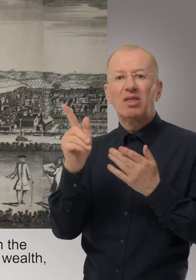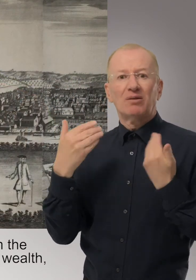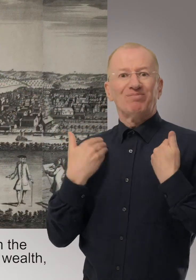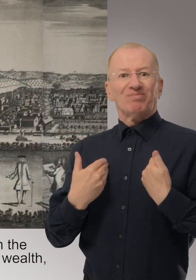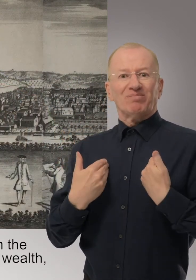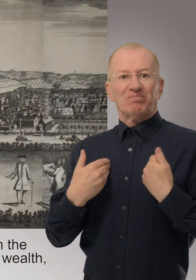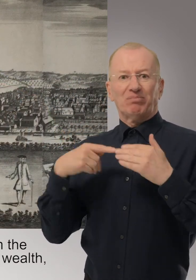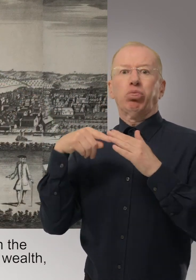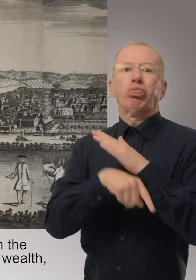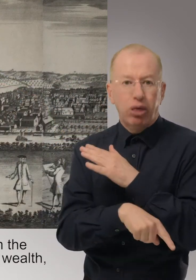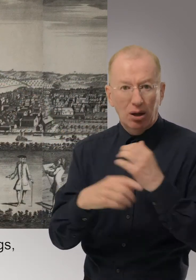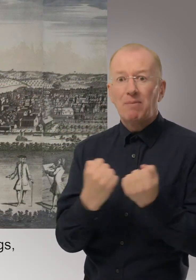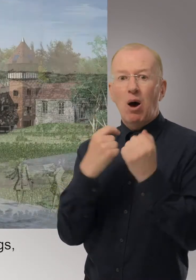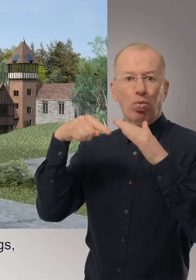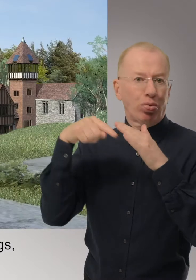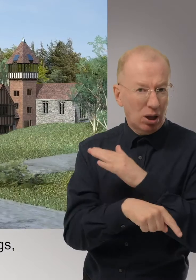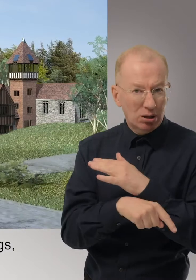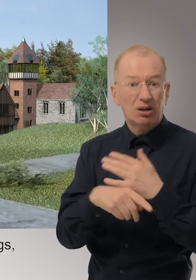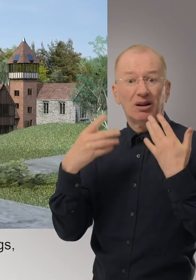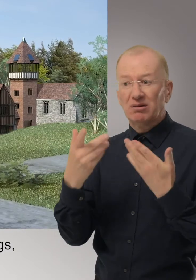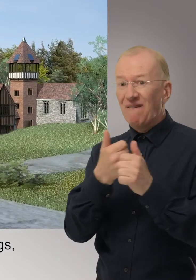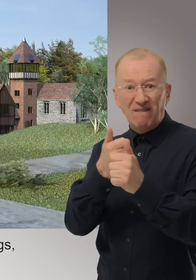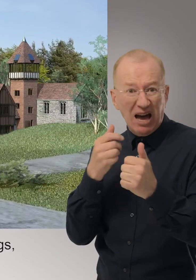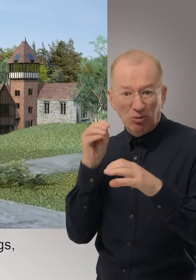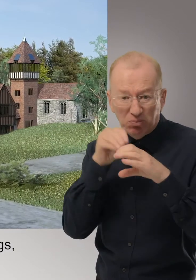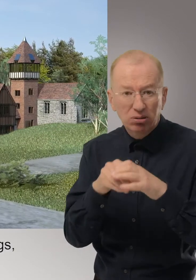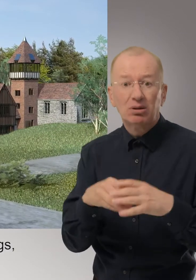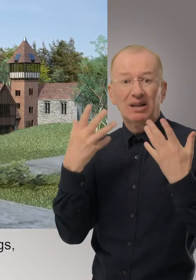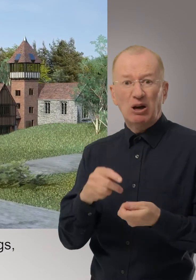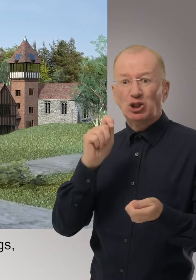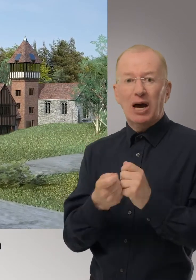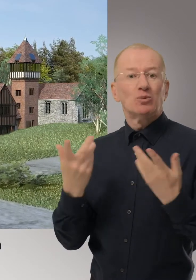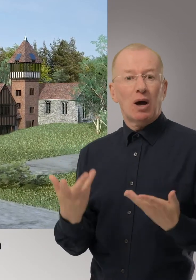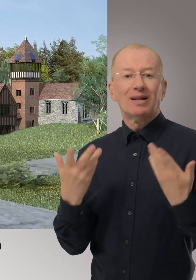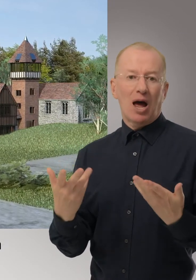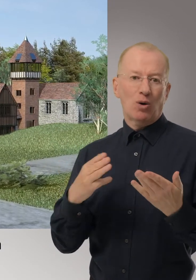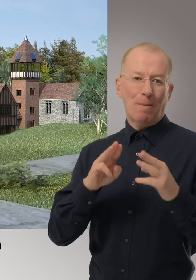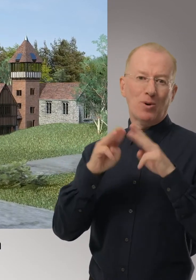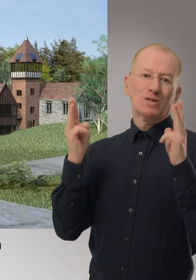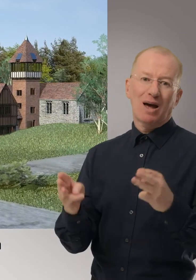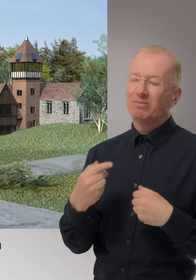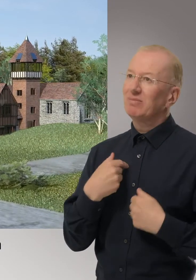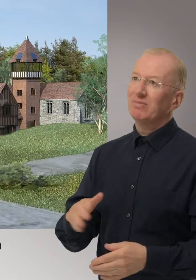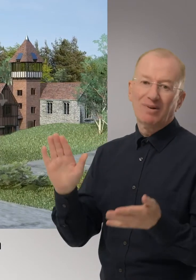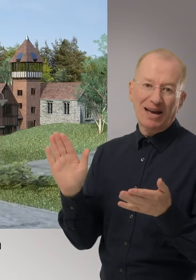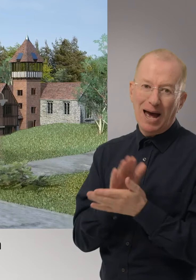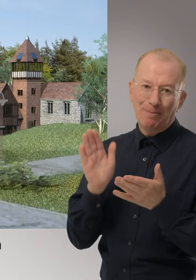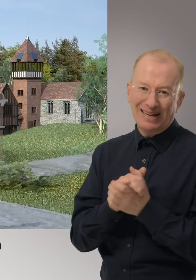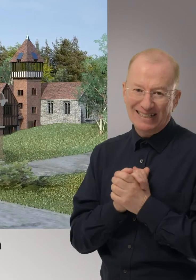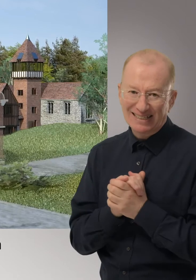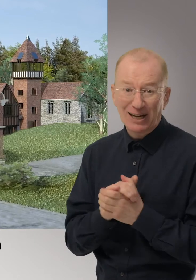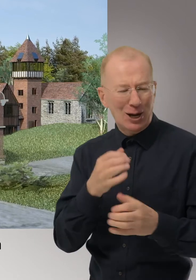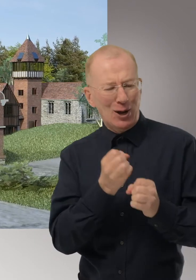gradual decline in power and wealth, and industry taking over the buildings, then the wonderful transformation into the museum